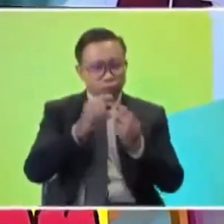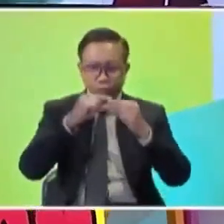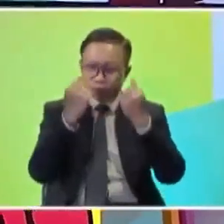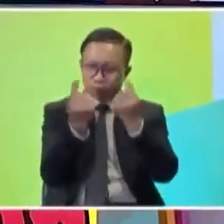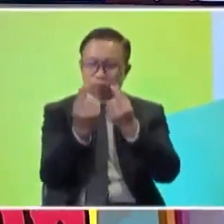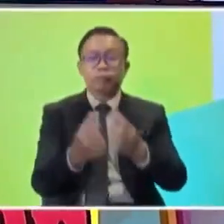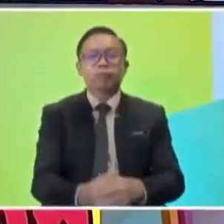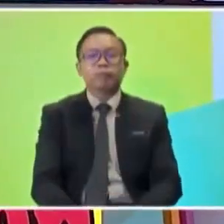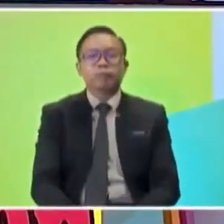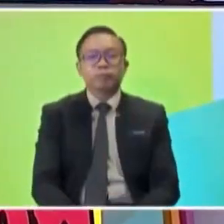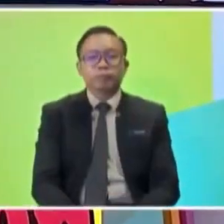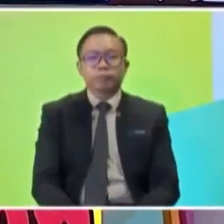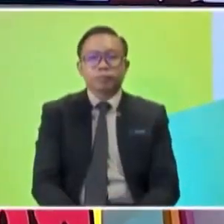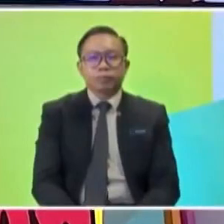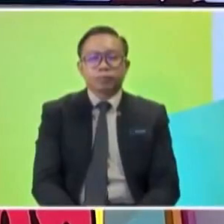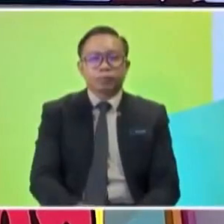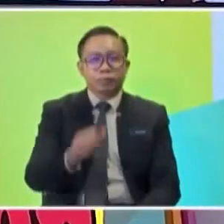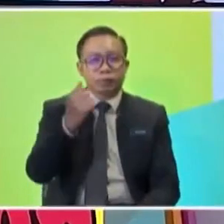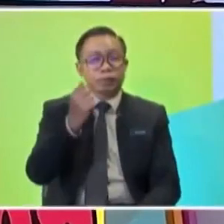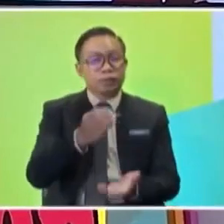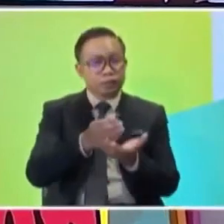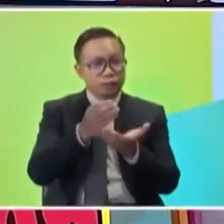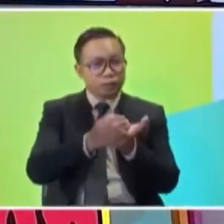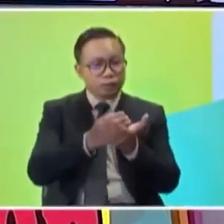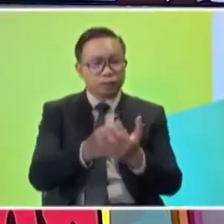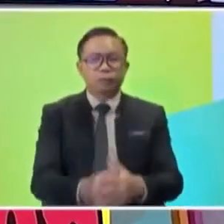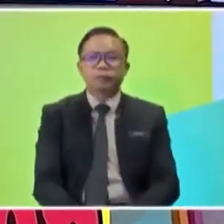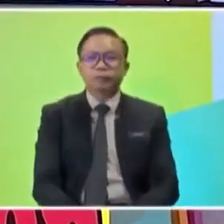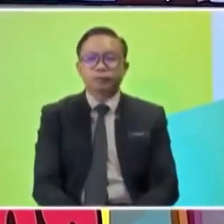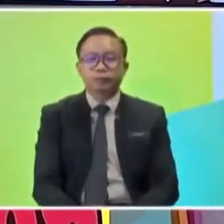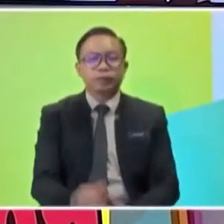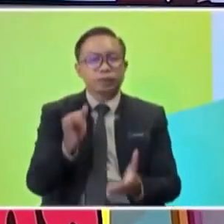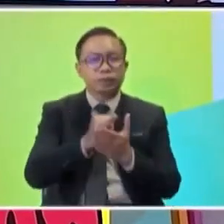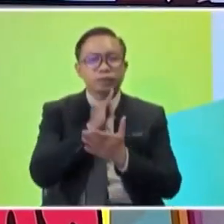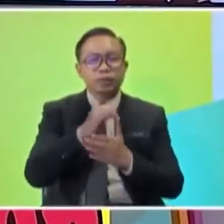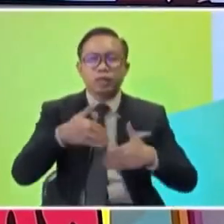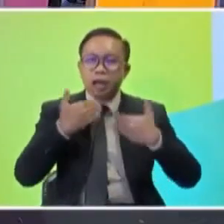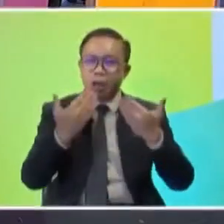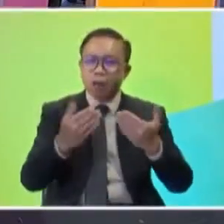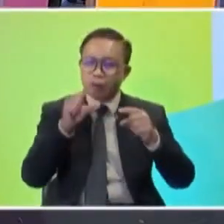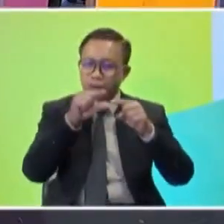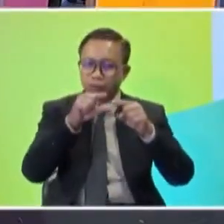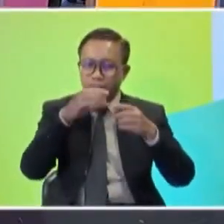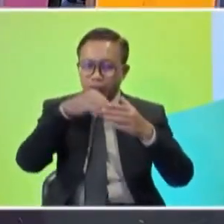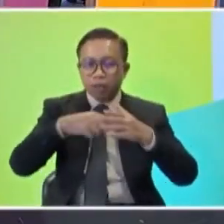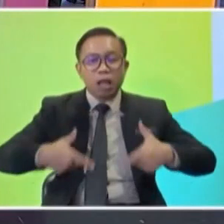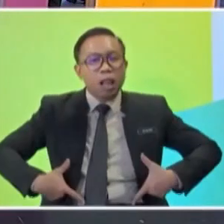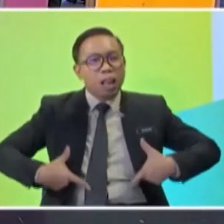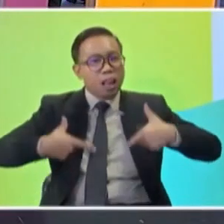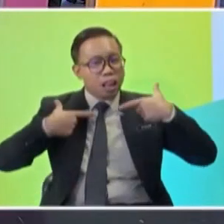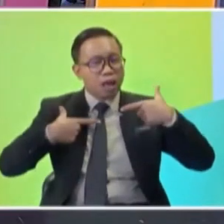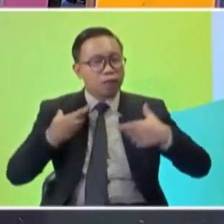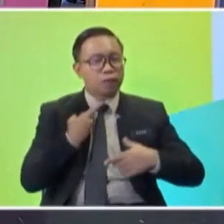Okay. 10 beakers. 10 beakers, yes. Okay, this is how you divide in real life situation. You